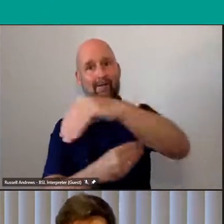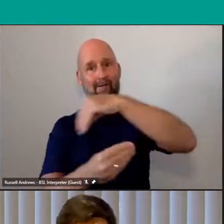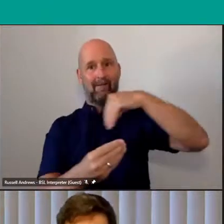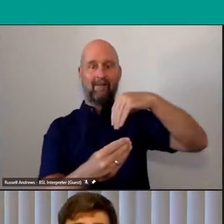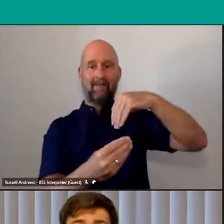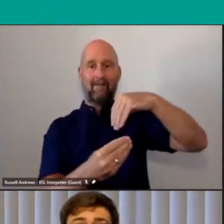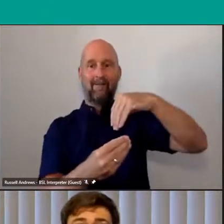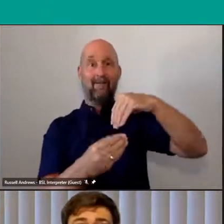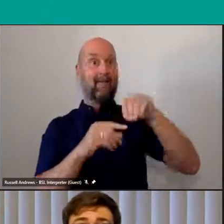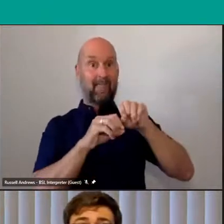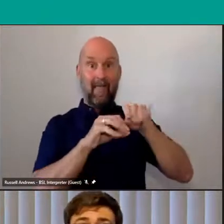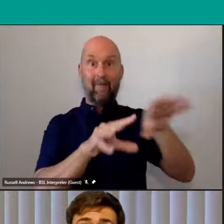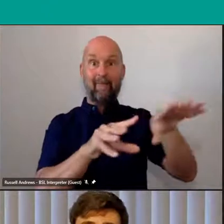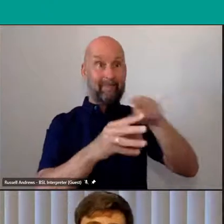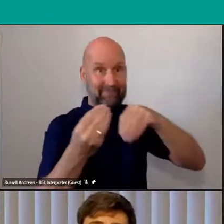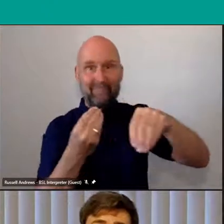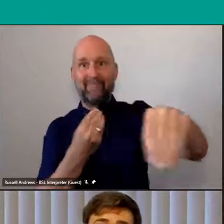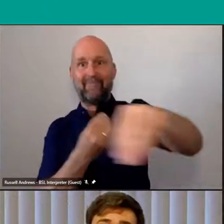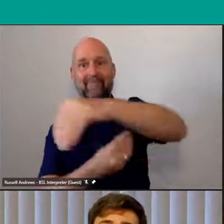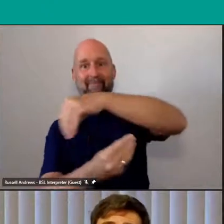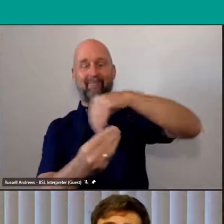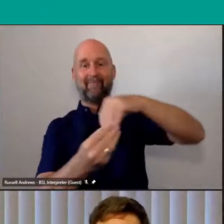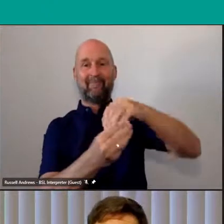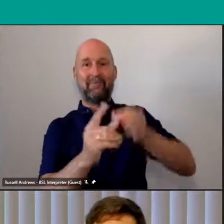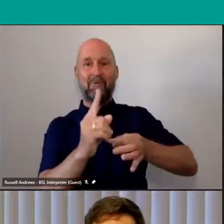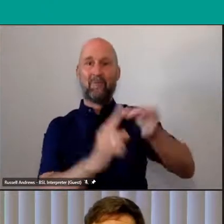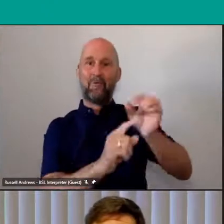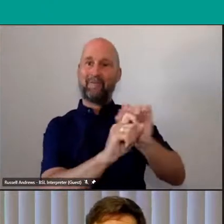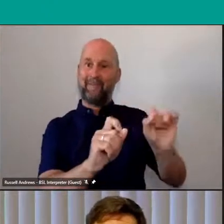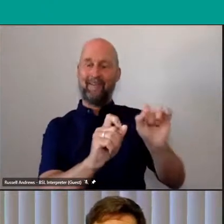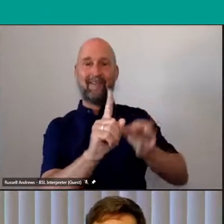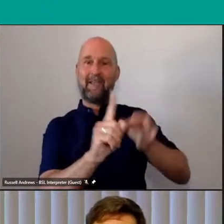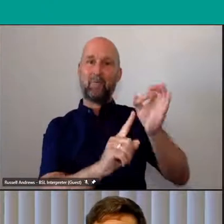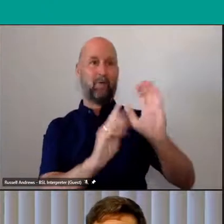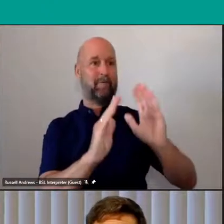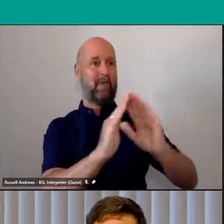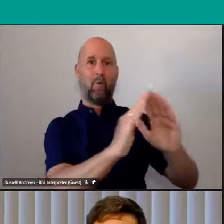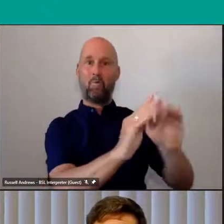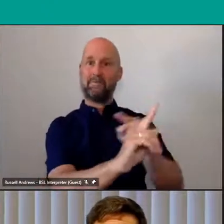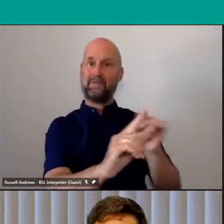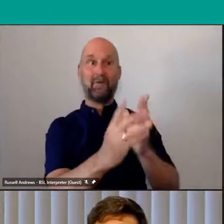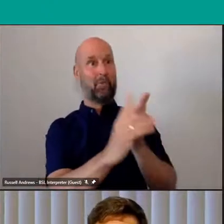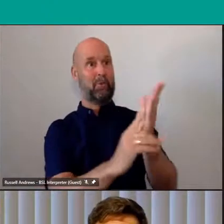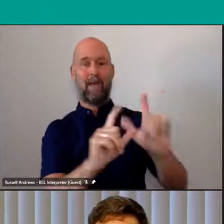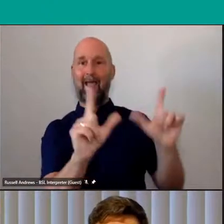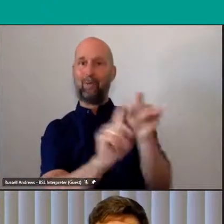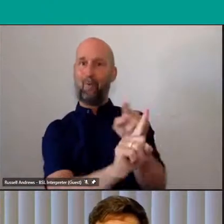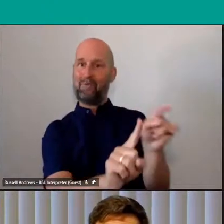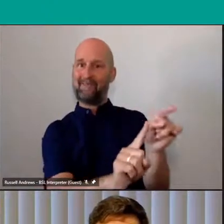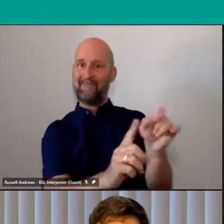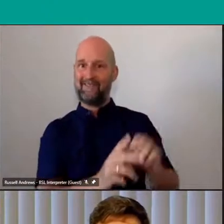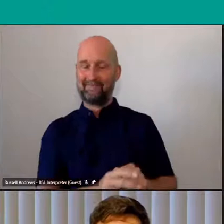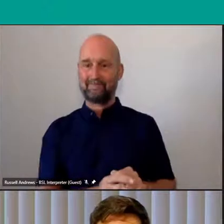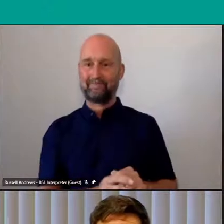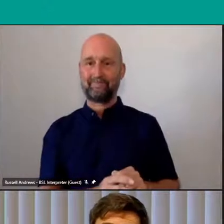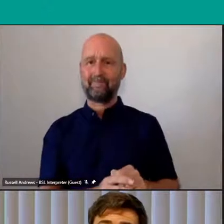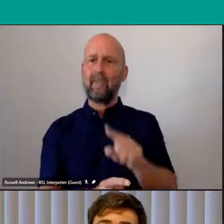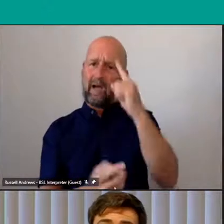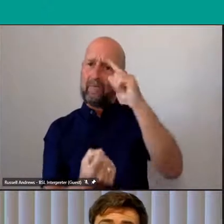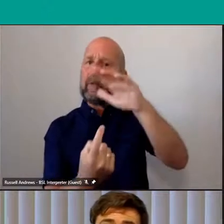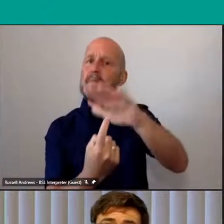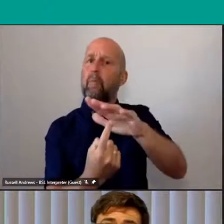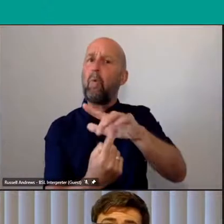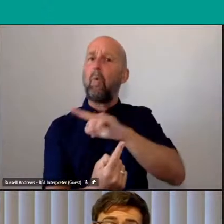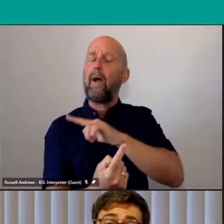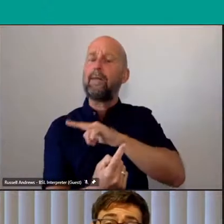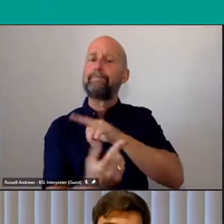we redistribute that money, obviously, to improve people's homes elsewhere. So I think it's important to look at the